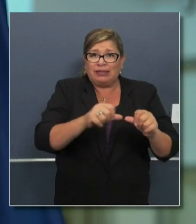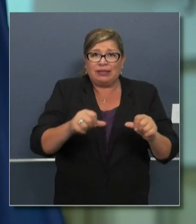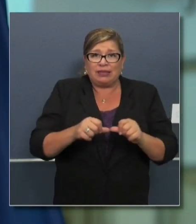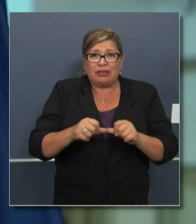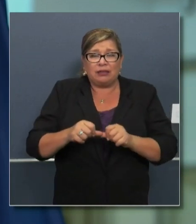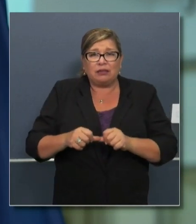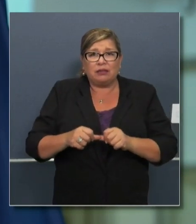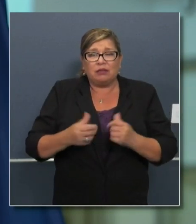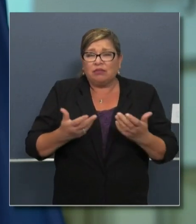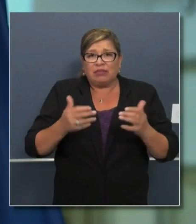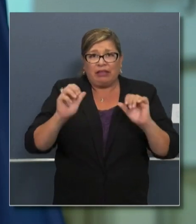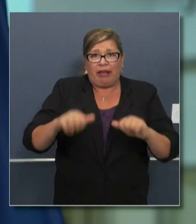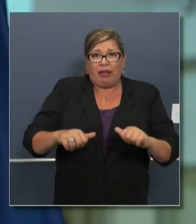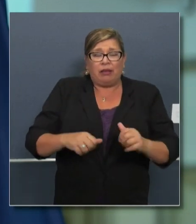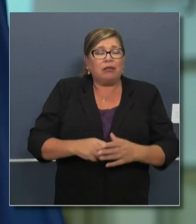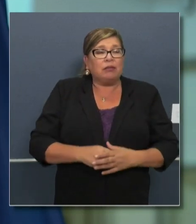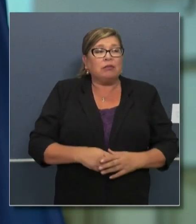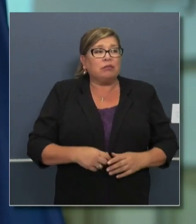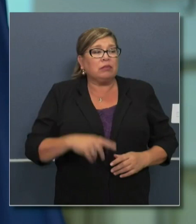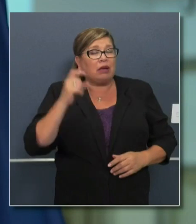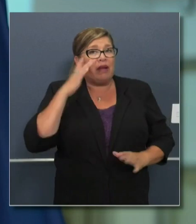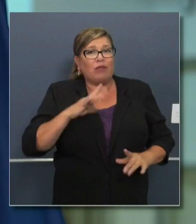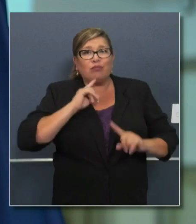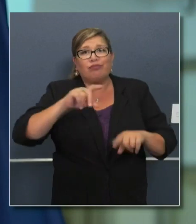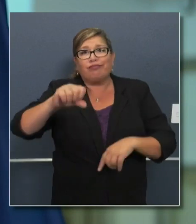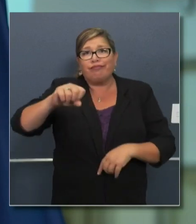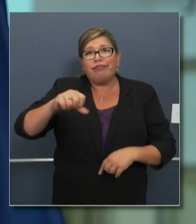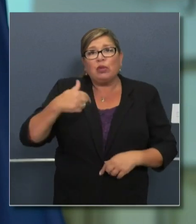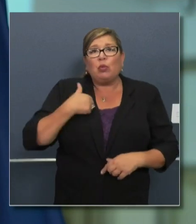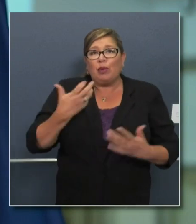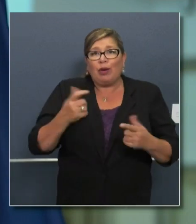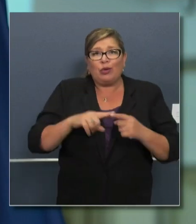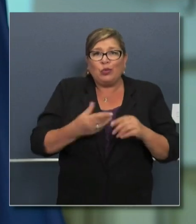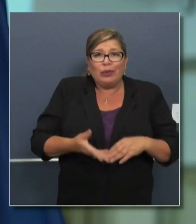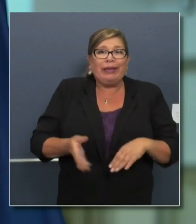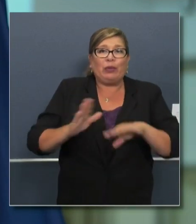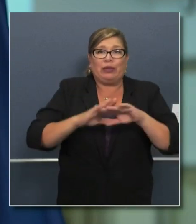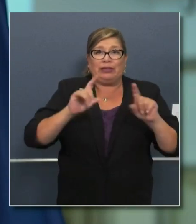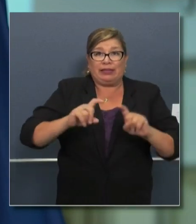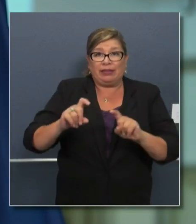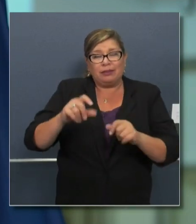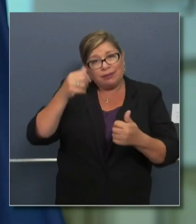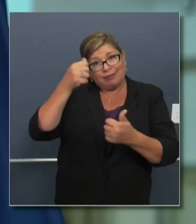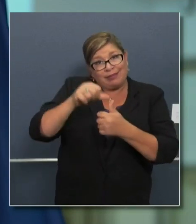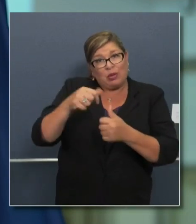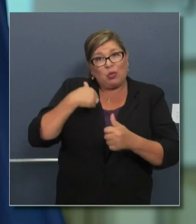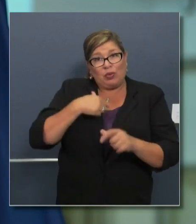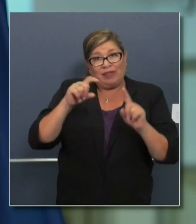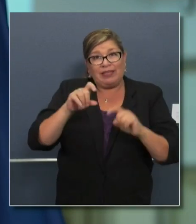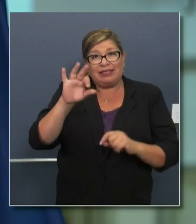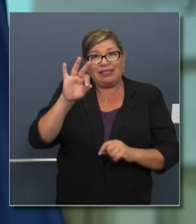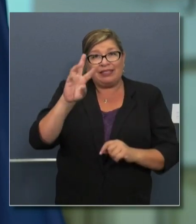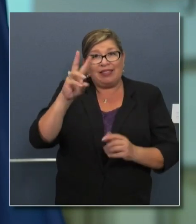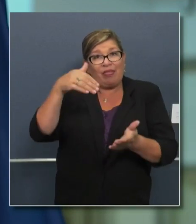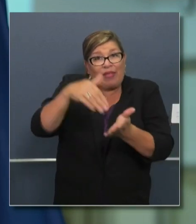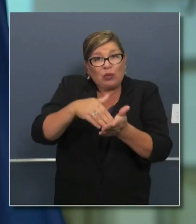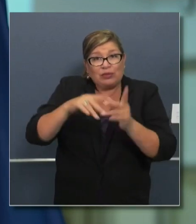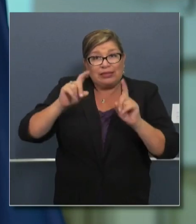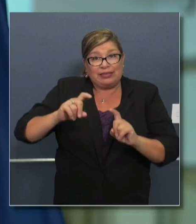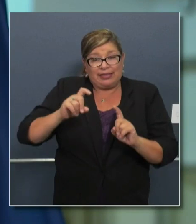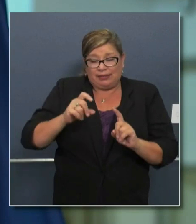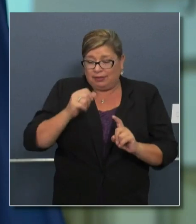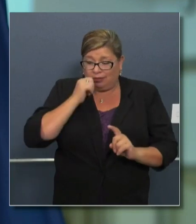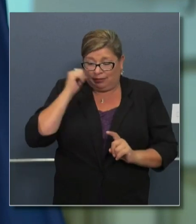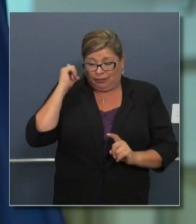to continue to increase testing. Again, the 96,000 tests that we conducted over the last 24-hour period, 85,000 in the